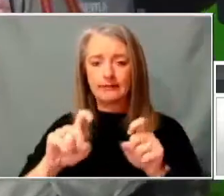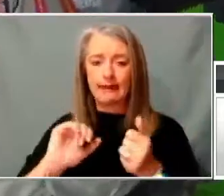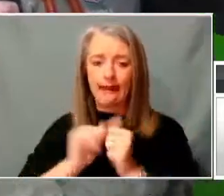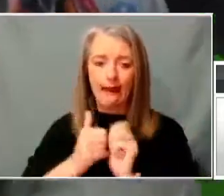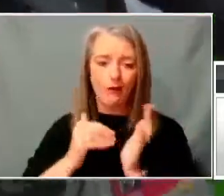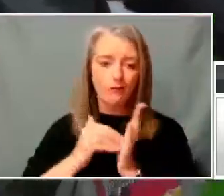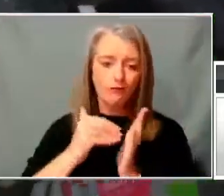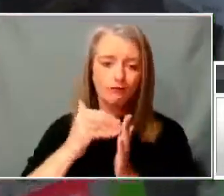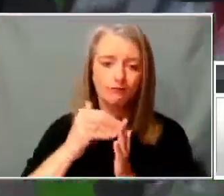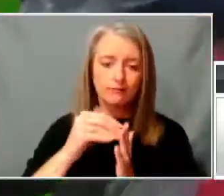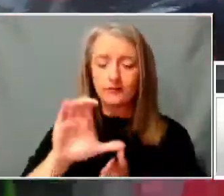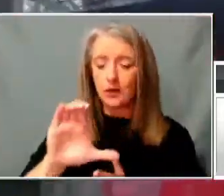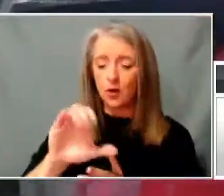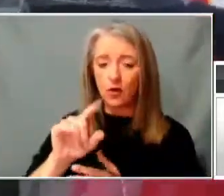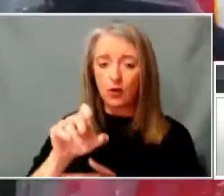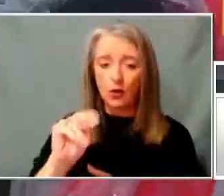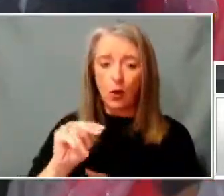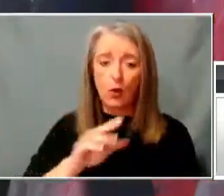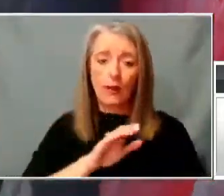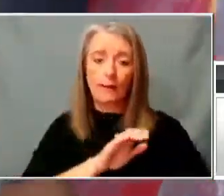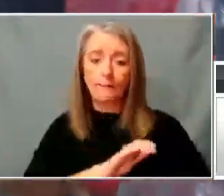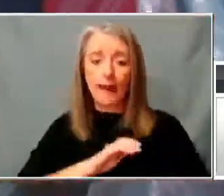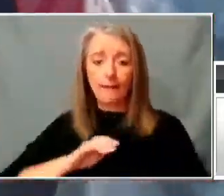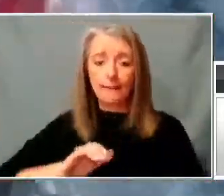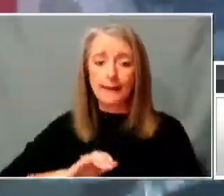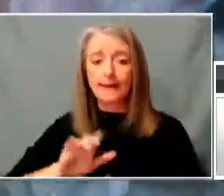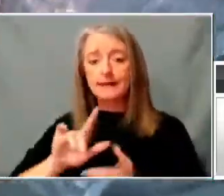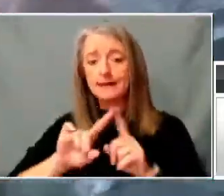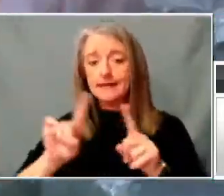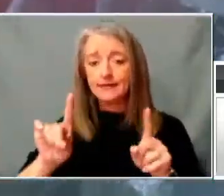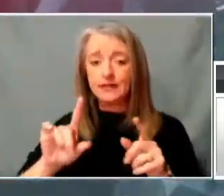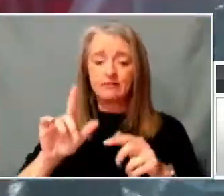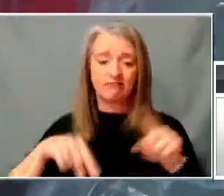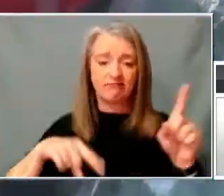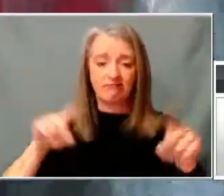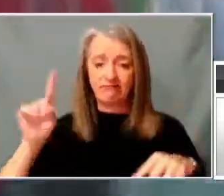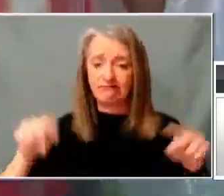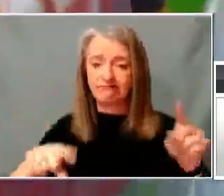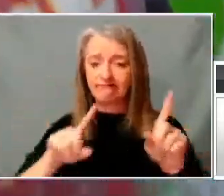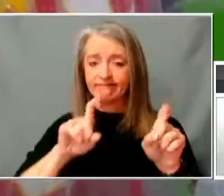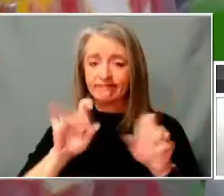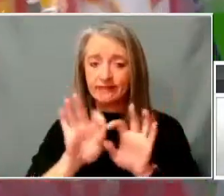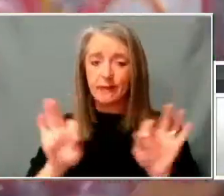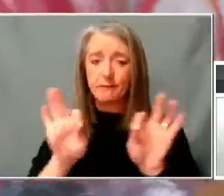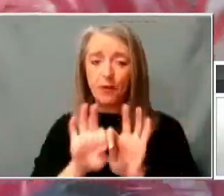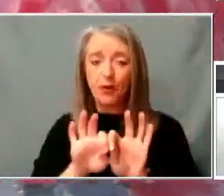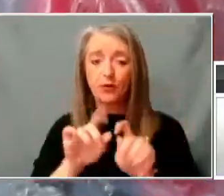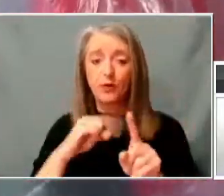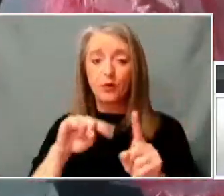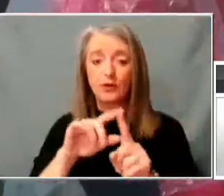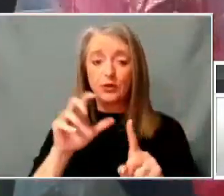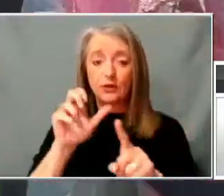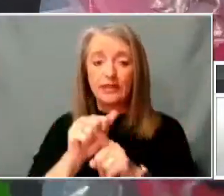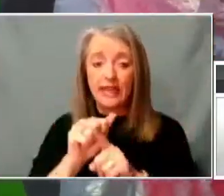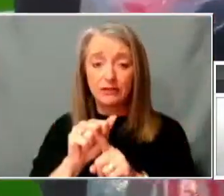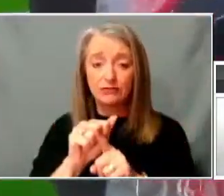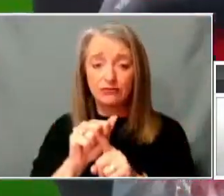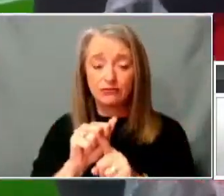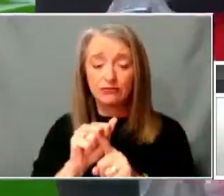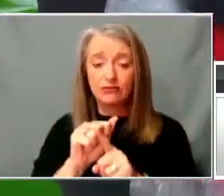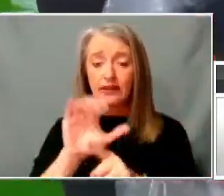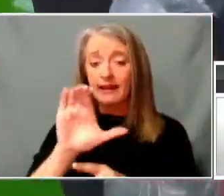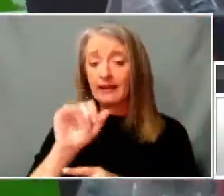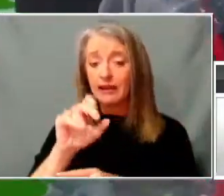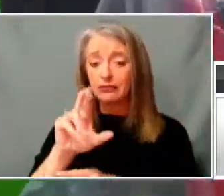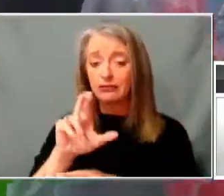know, colonoscopies and mammograms and pap smears and all the things. Just because when you do catch those cancers early, they're